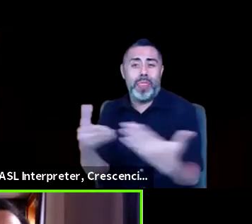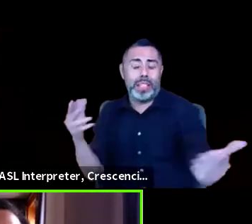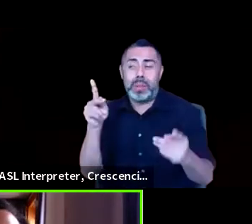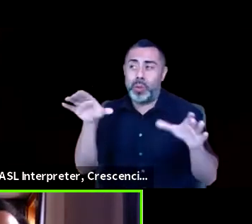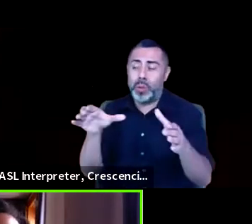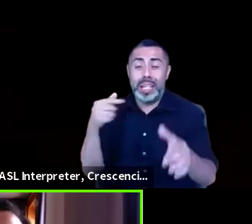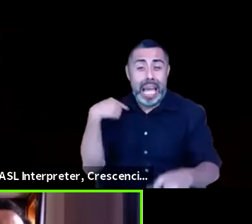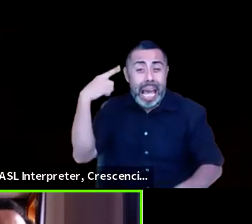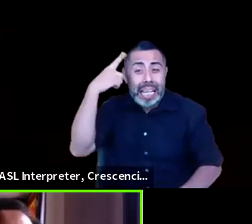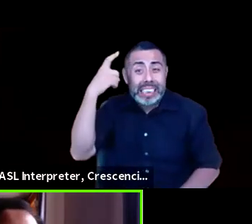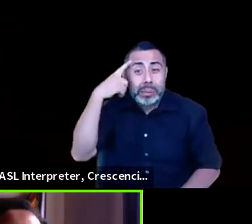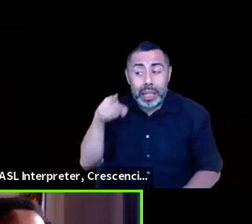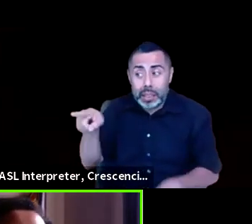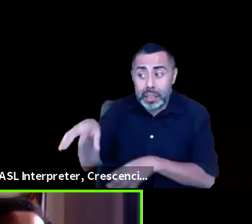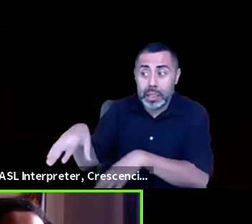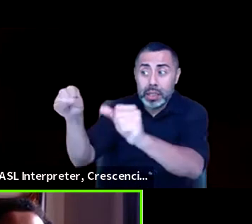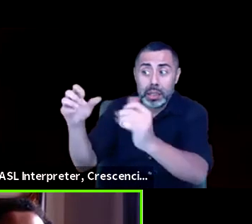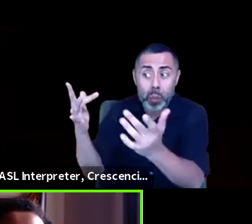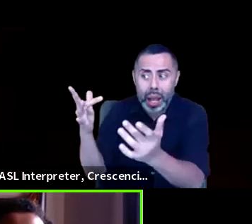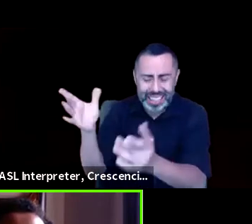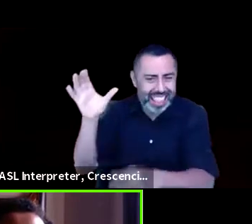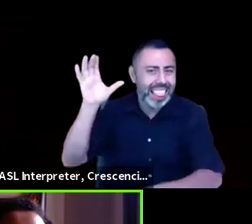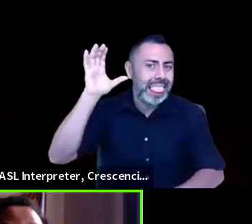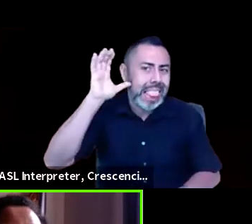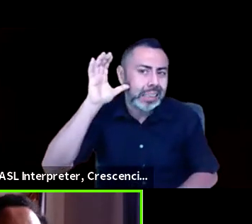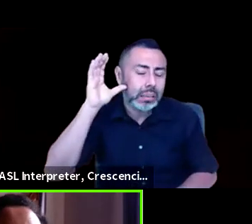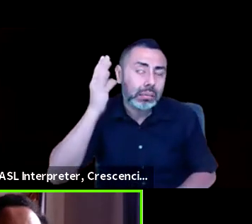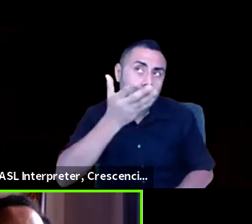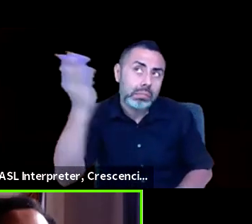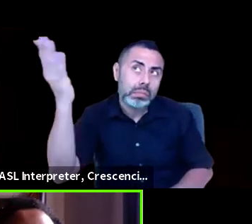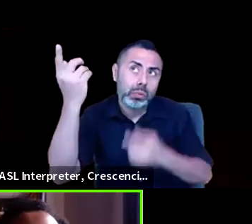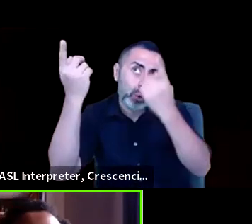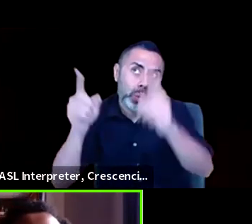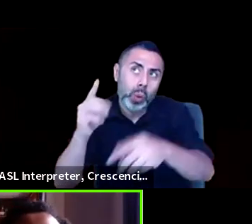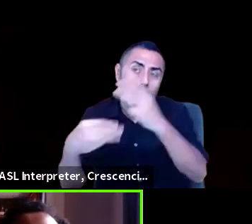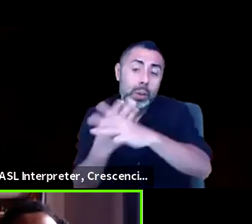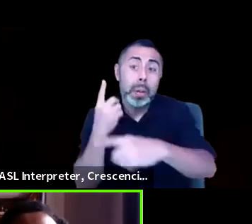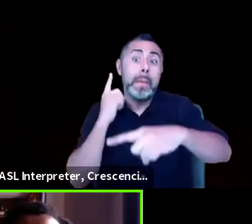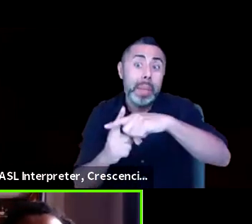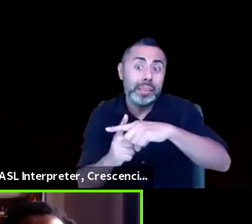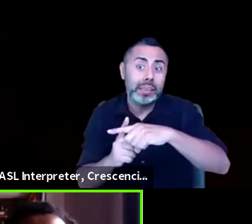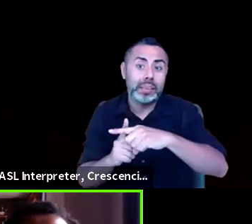world, but also meeting that moment from their particular purpose.